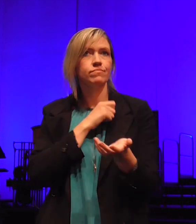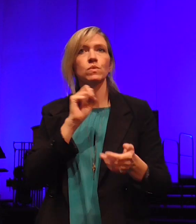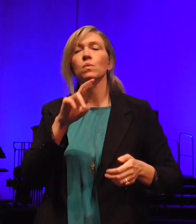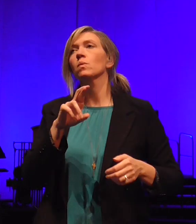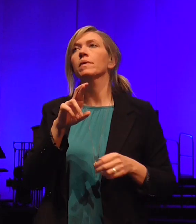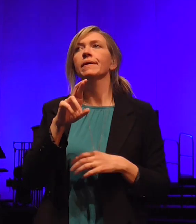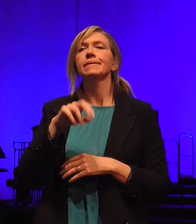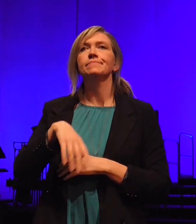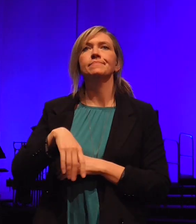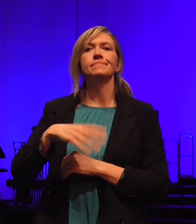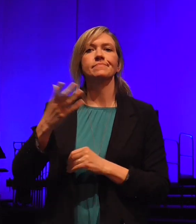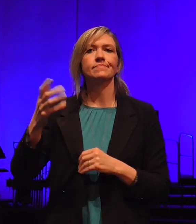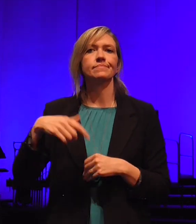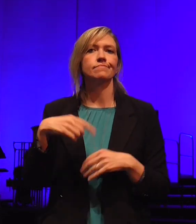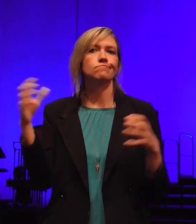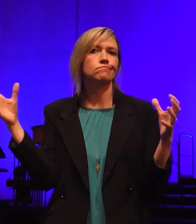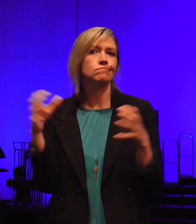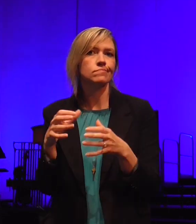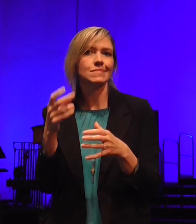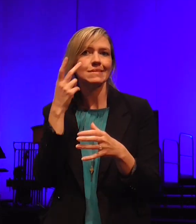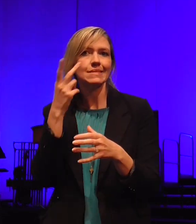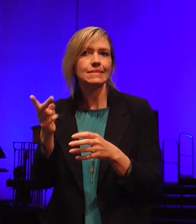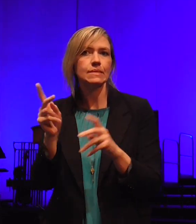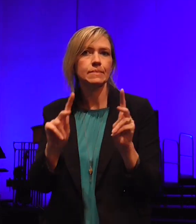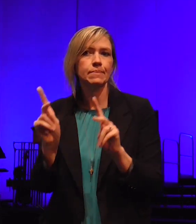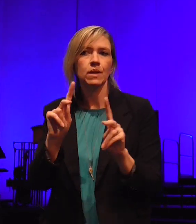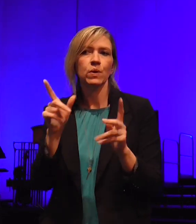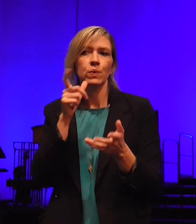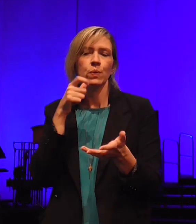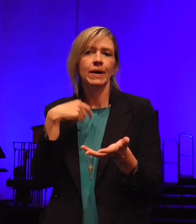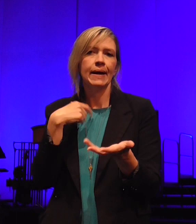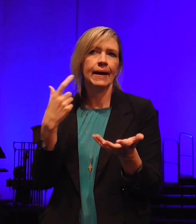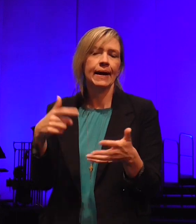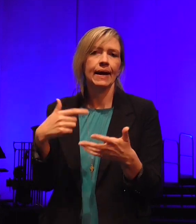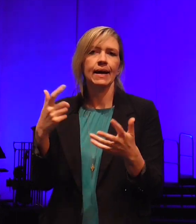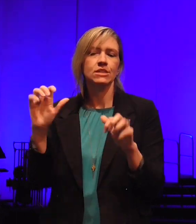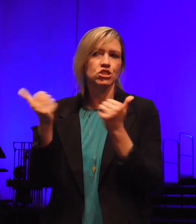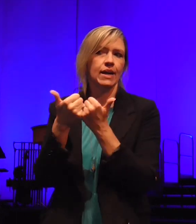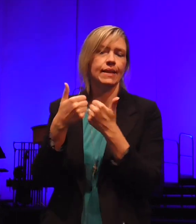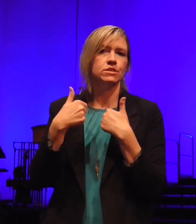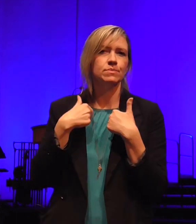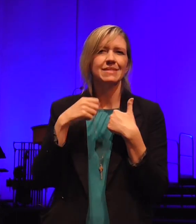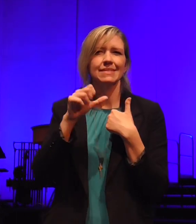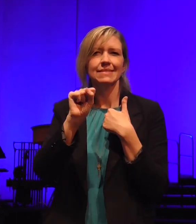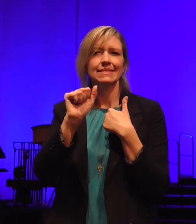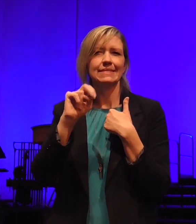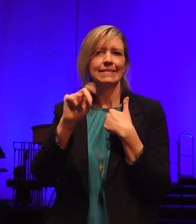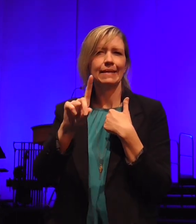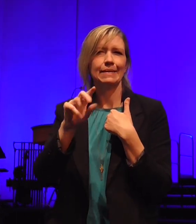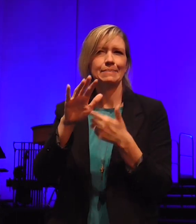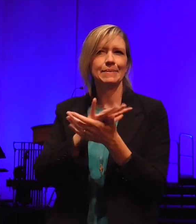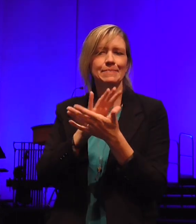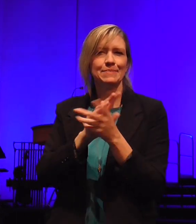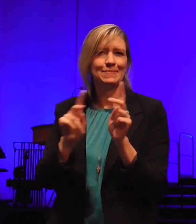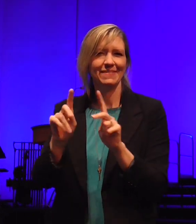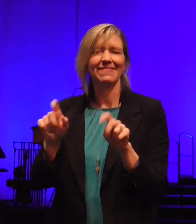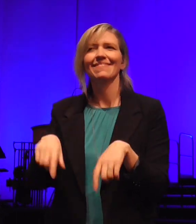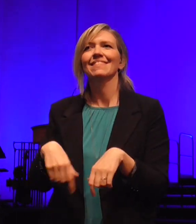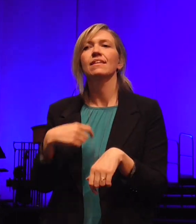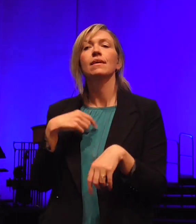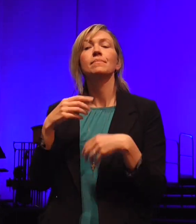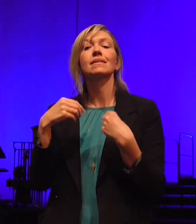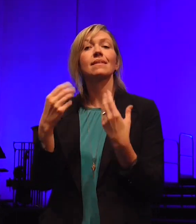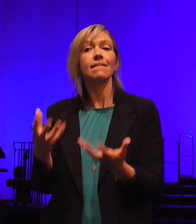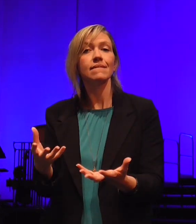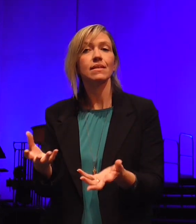I'm going to go see some people who are sandpaper people for me that challenge me. I am